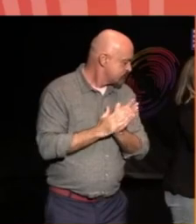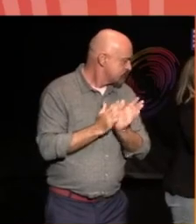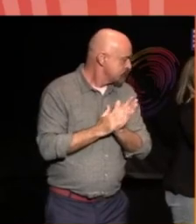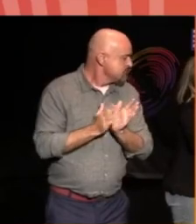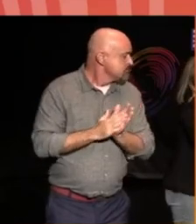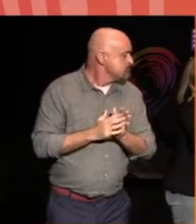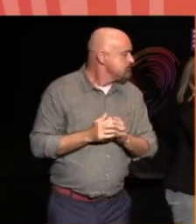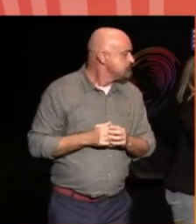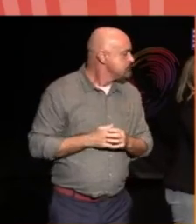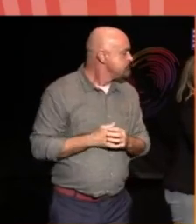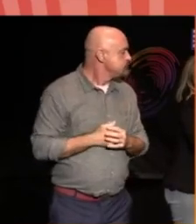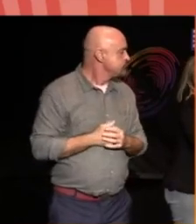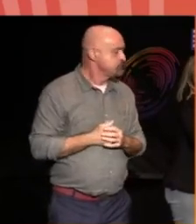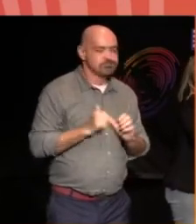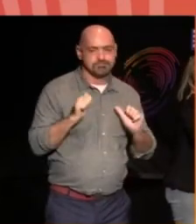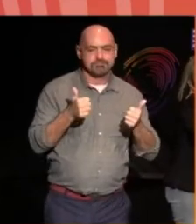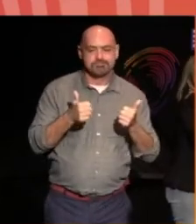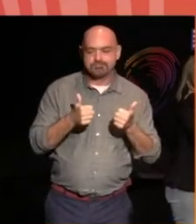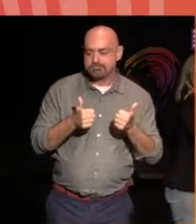for you.